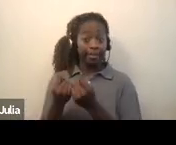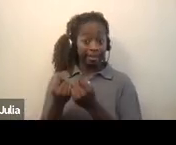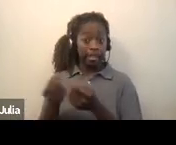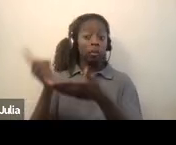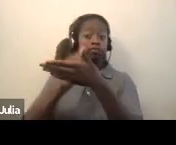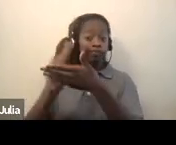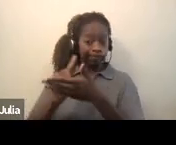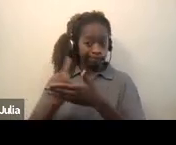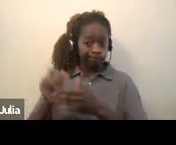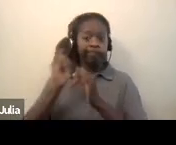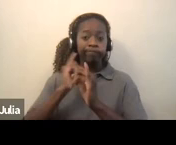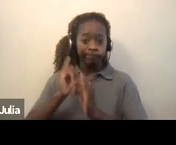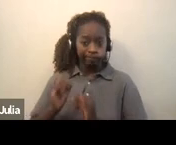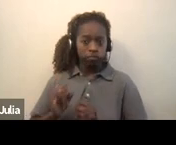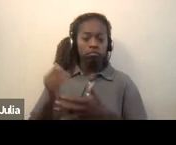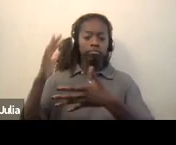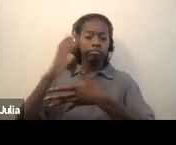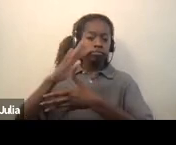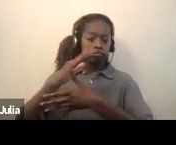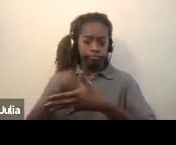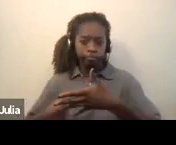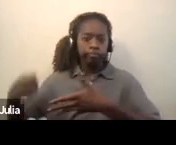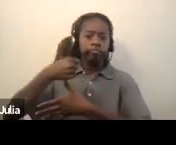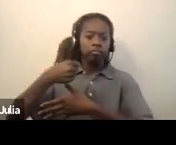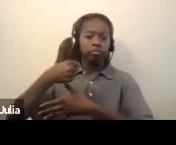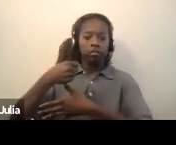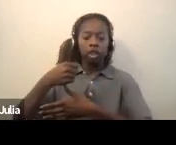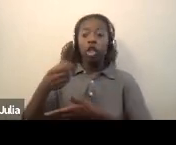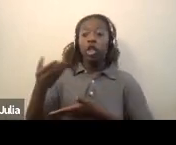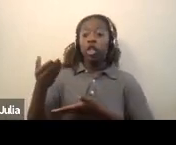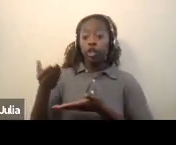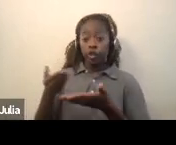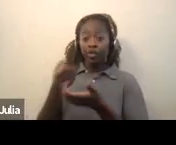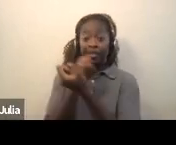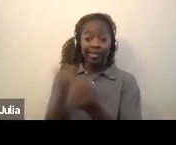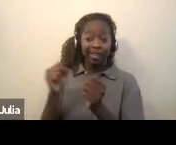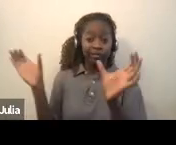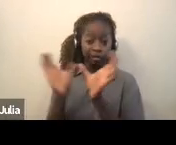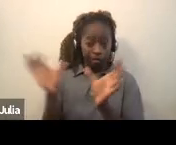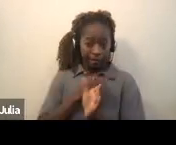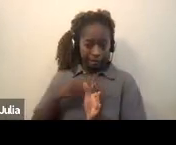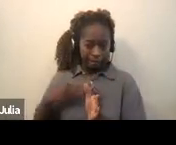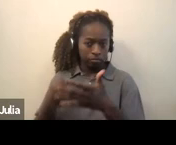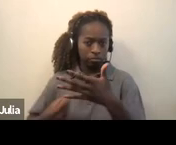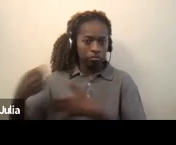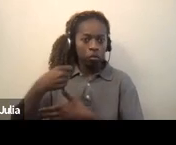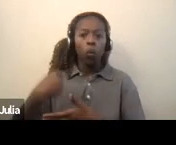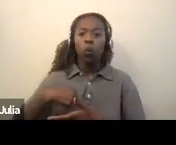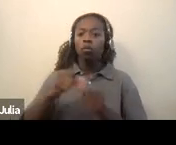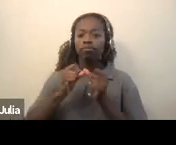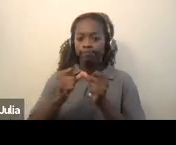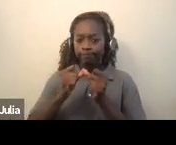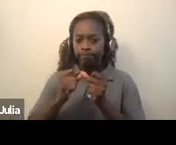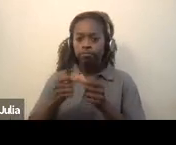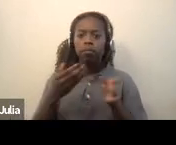prioritizing hiring of serv safe certified staff we continue to plan with our city of boston colleagues